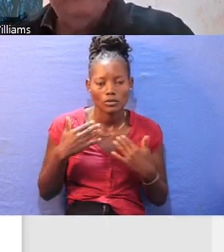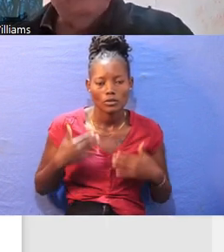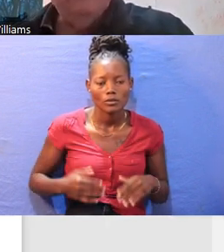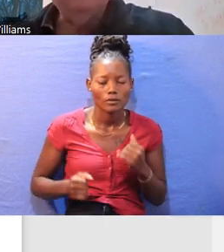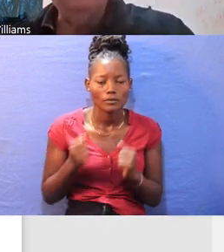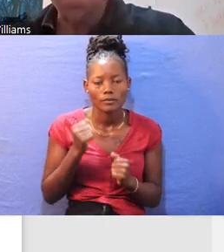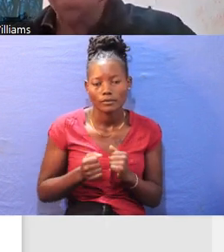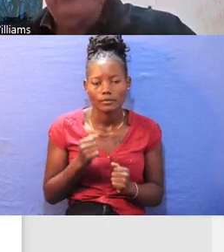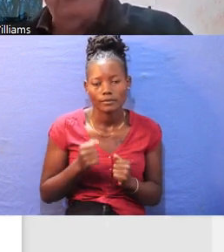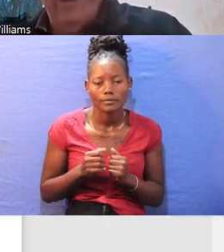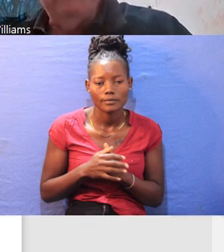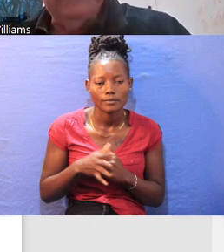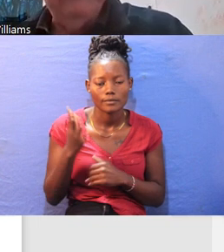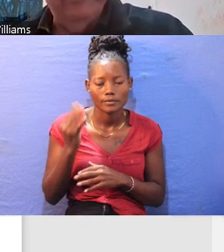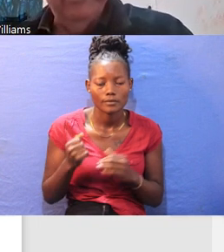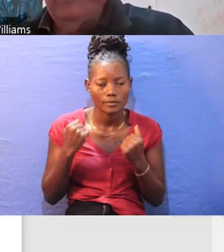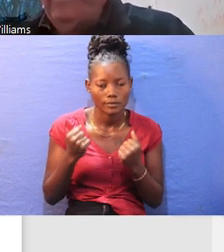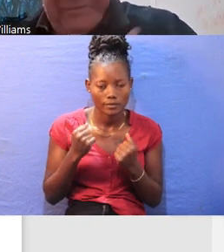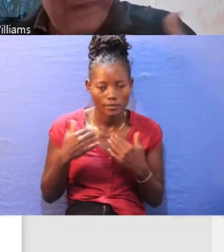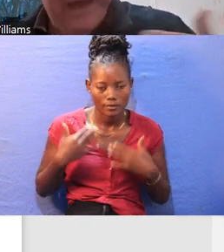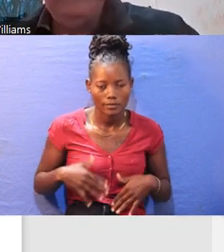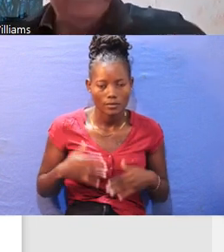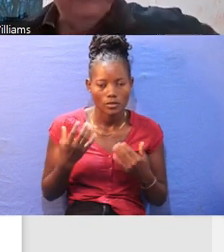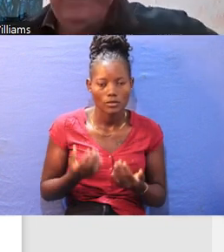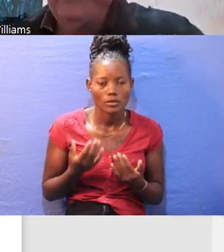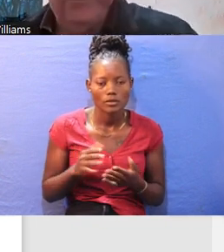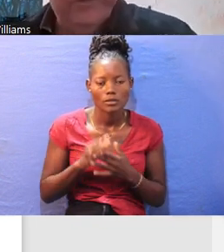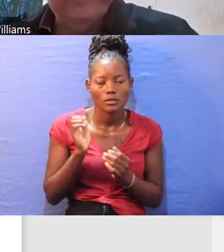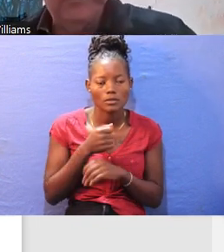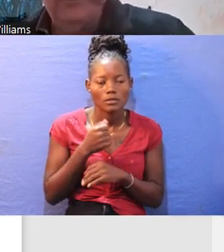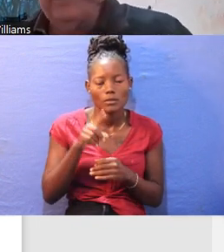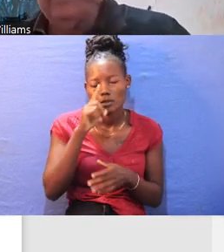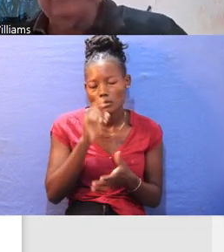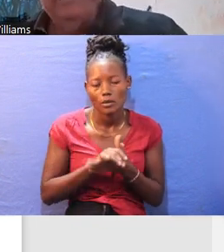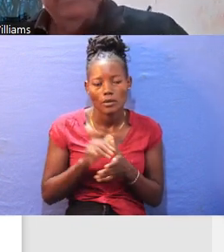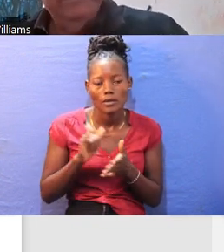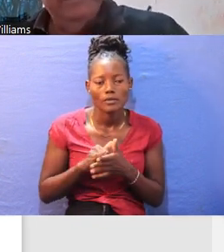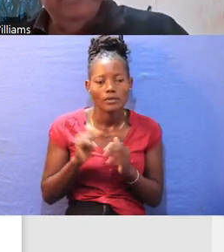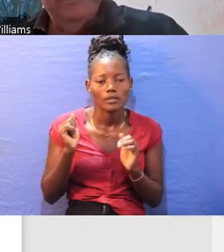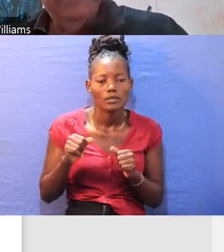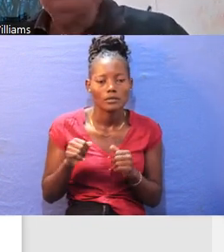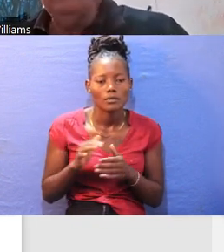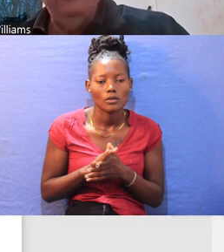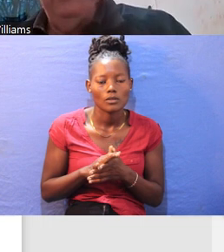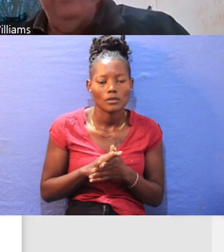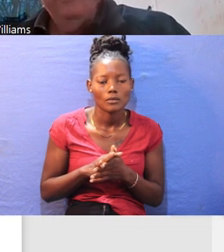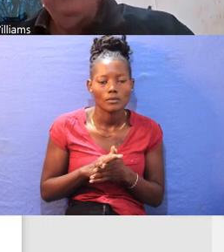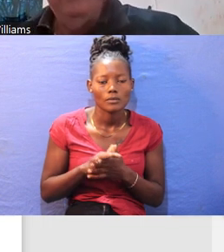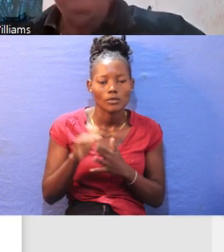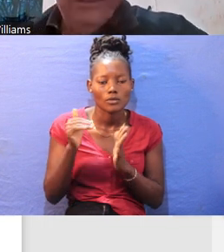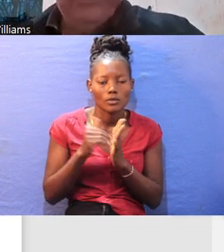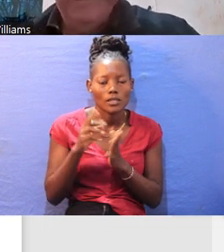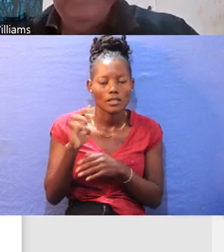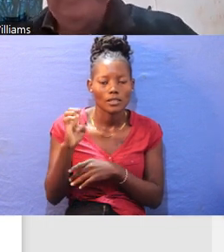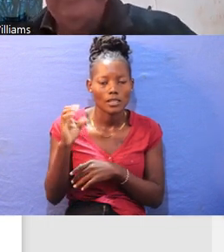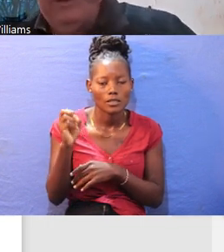to body weight ratios were so unbelievable that enabled him to set the world record. And that's still,